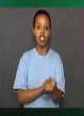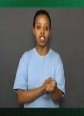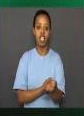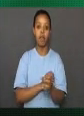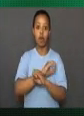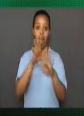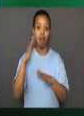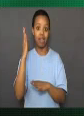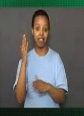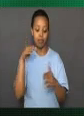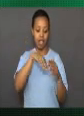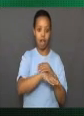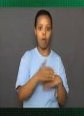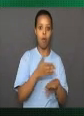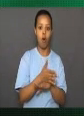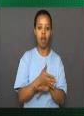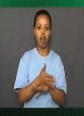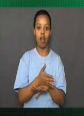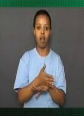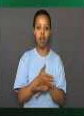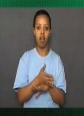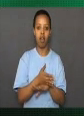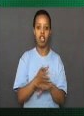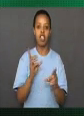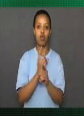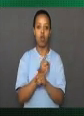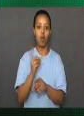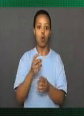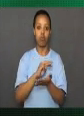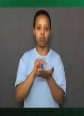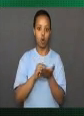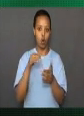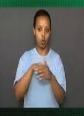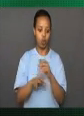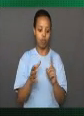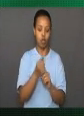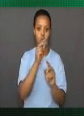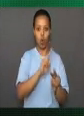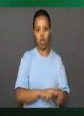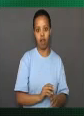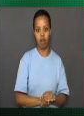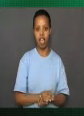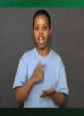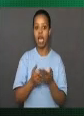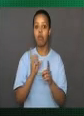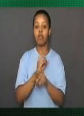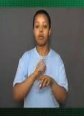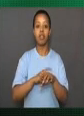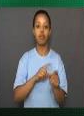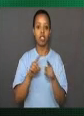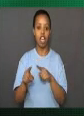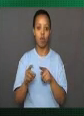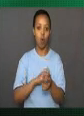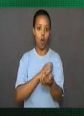as light, it is held in the organic molecules. When this happens,